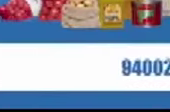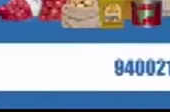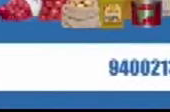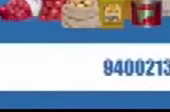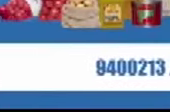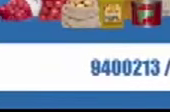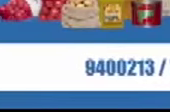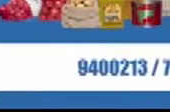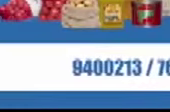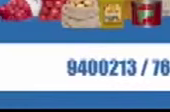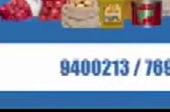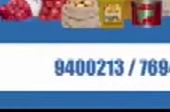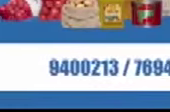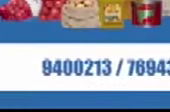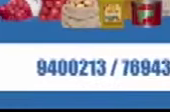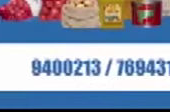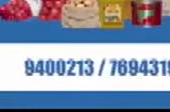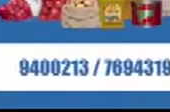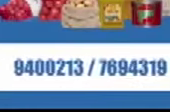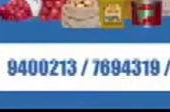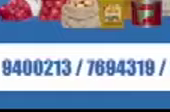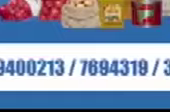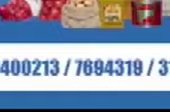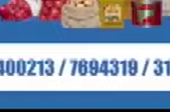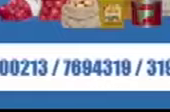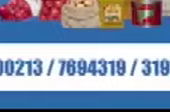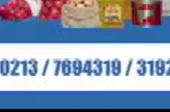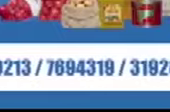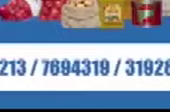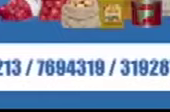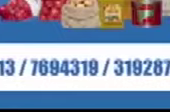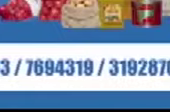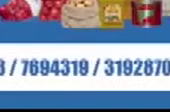hum pitaki fi be musibe men baluo